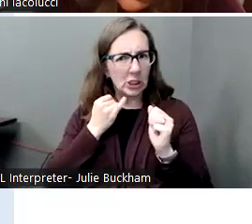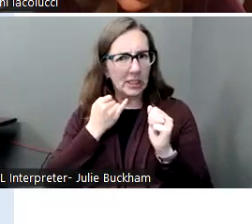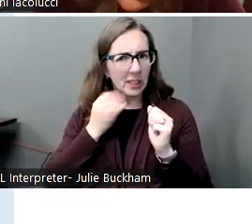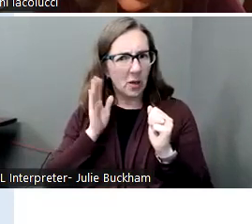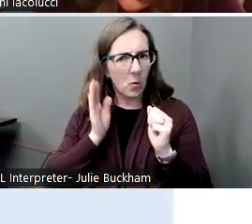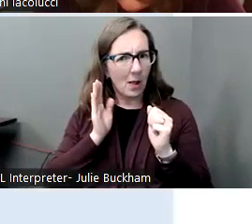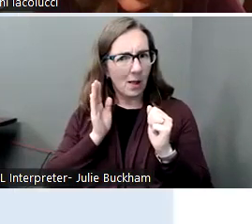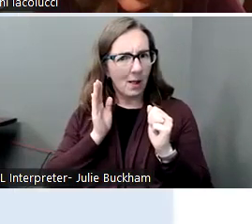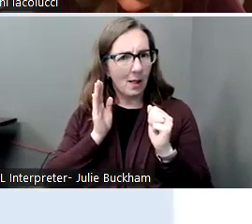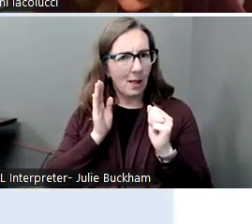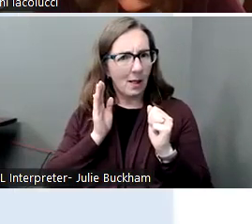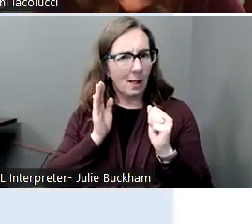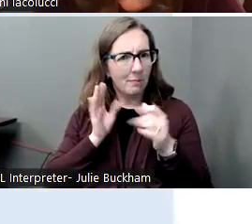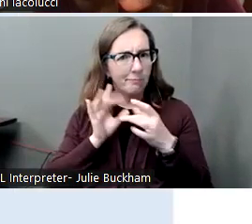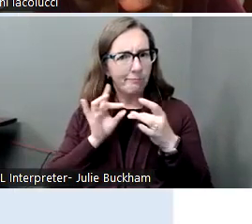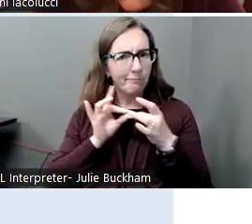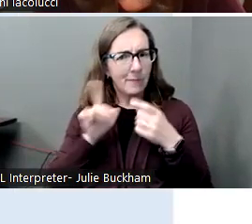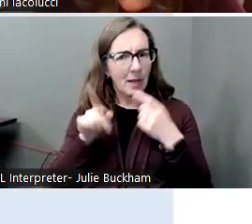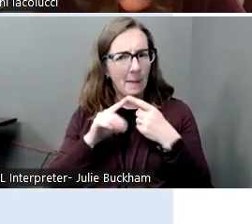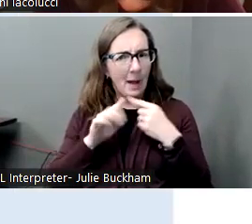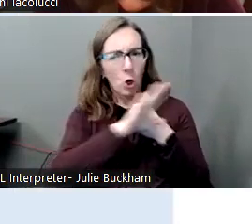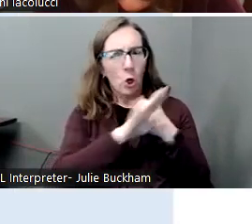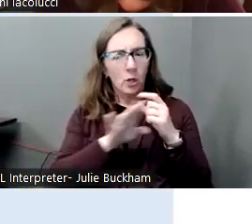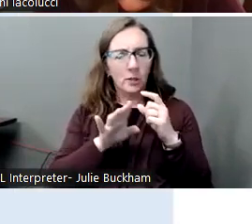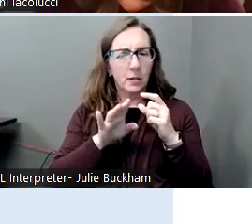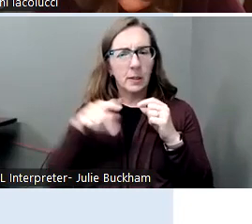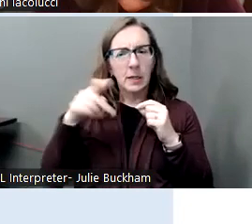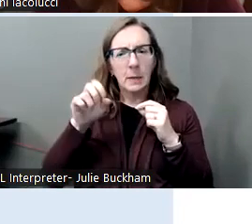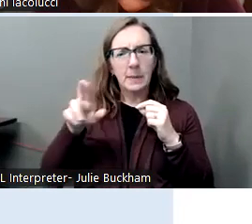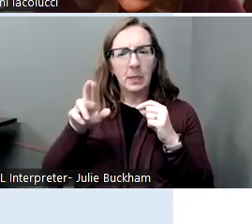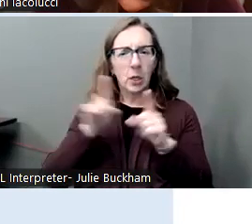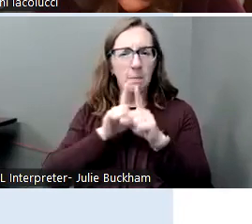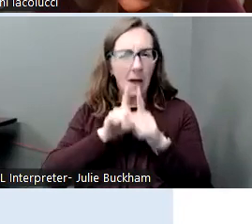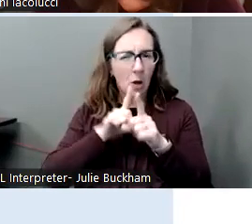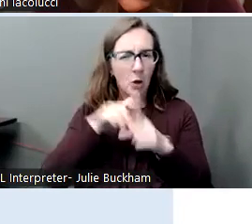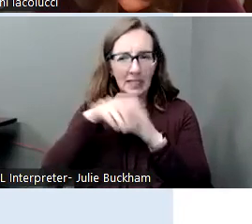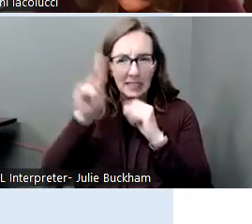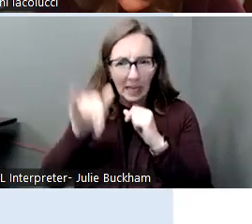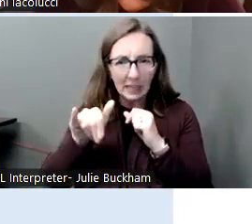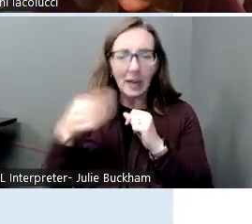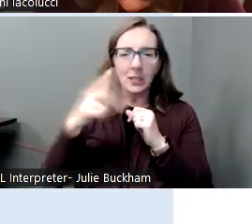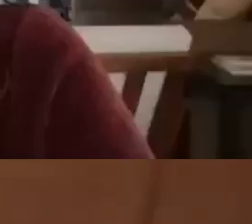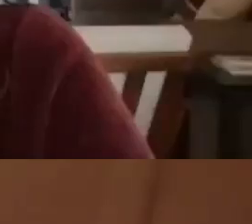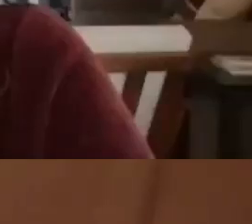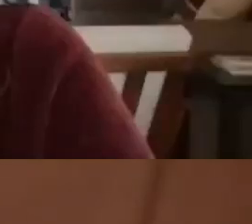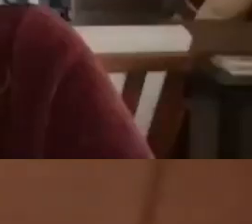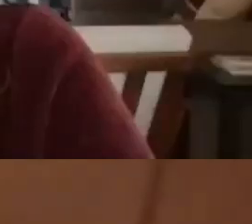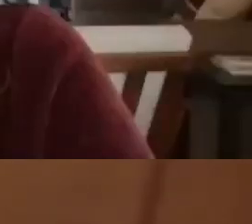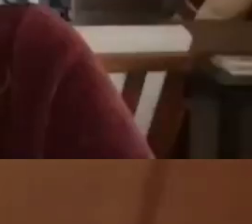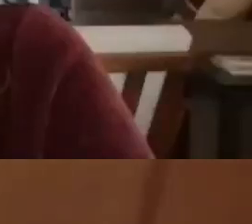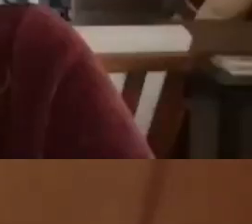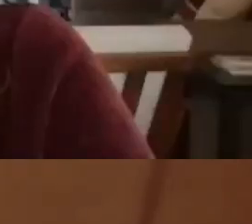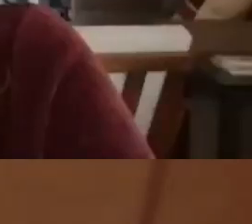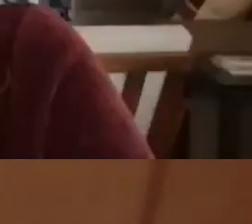bit about her peer mentors in Kentucky and HLAA Kentucky and the ways that she can support